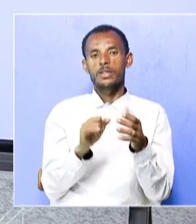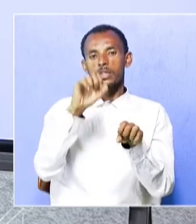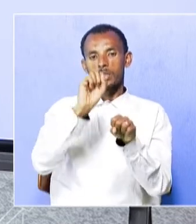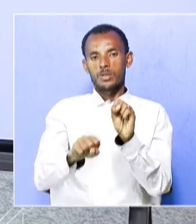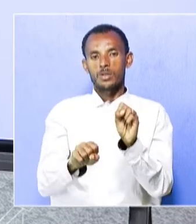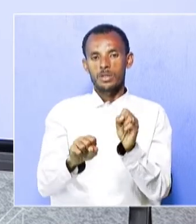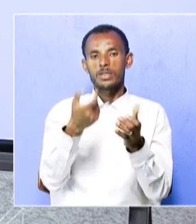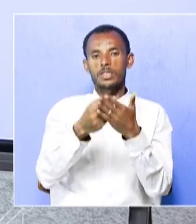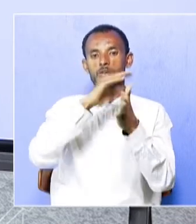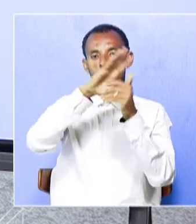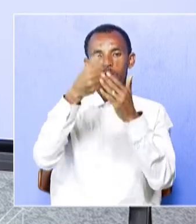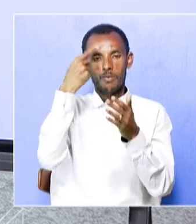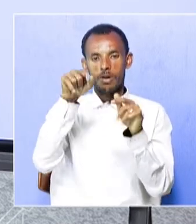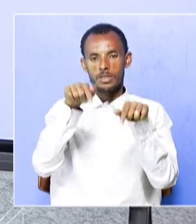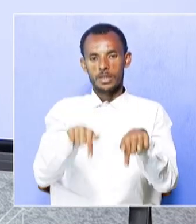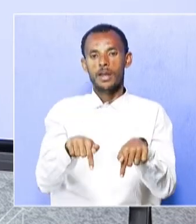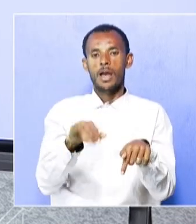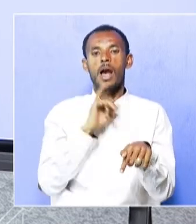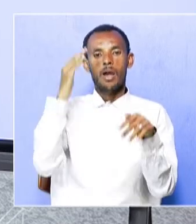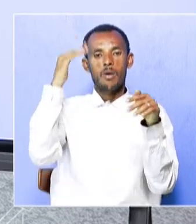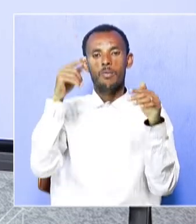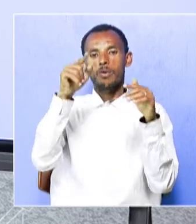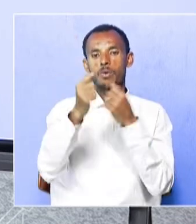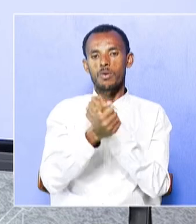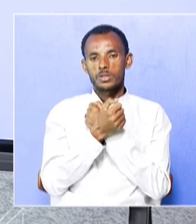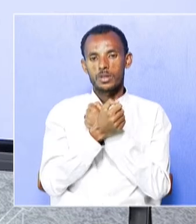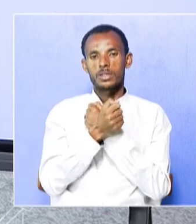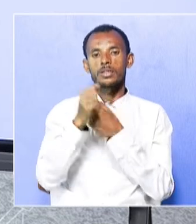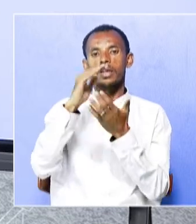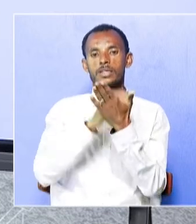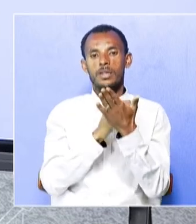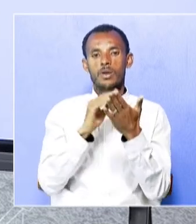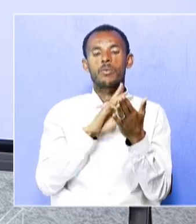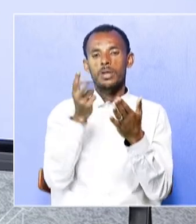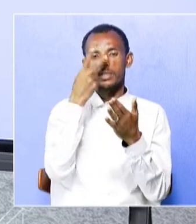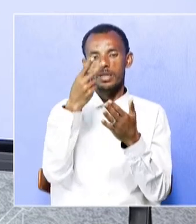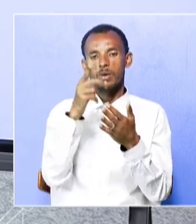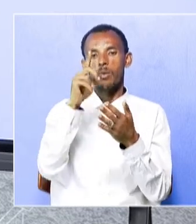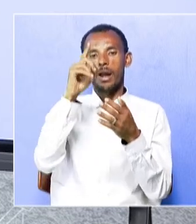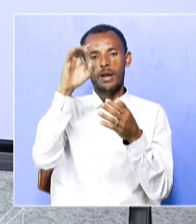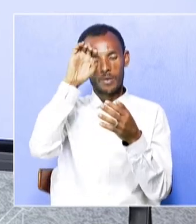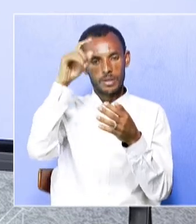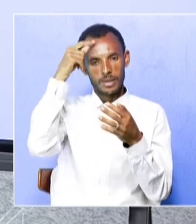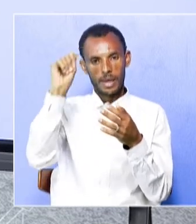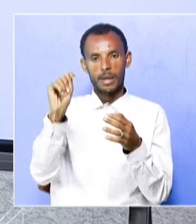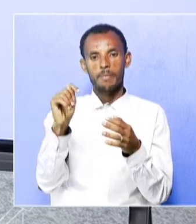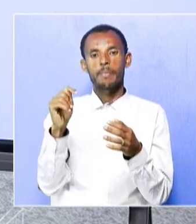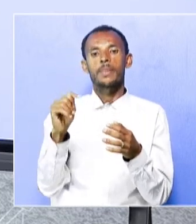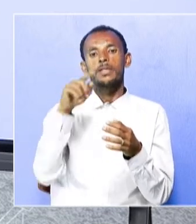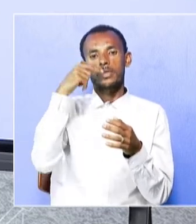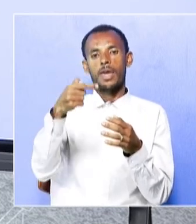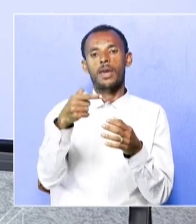So this is all for today. I hope you enjoyed the lesson. We have seen what Euclid's theorem is